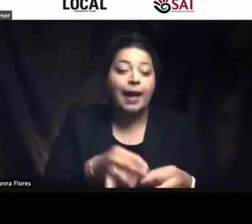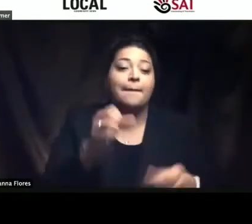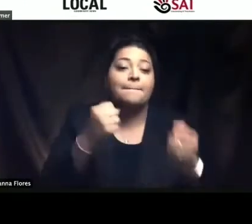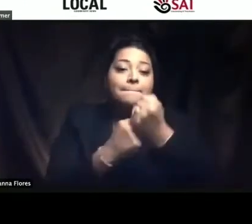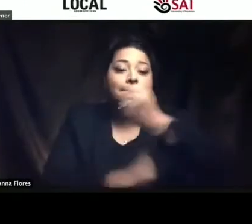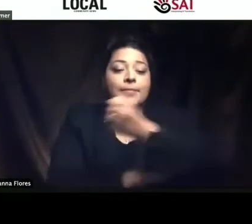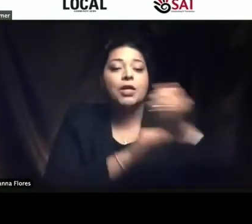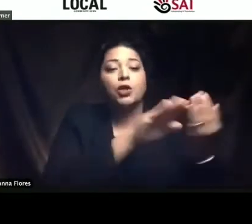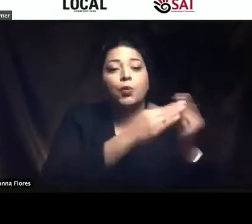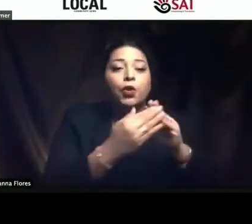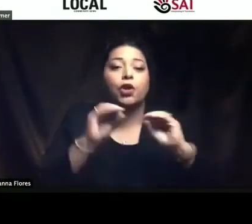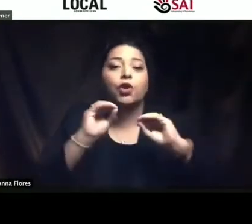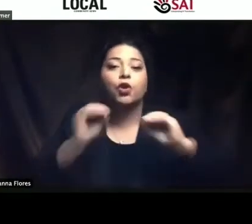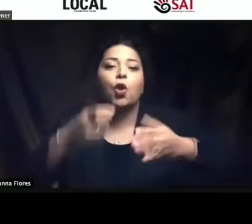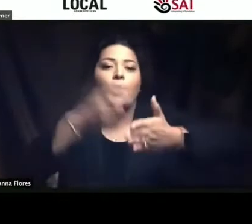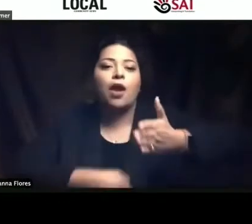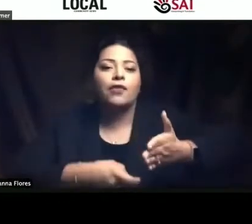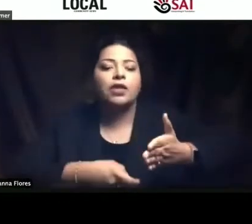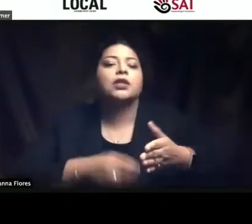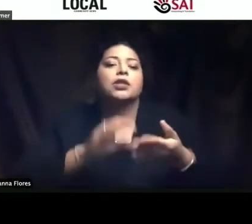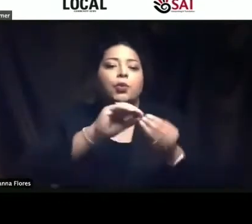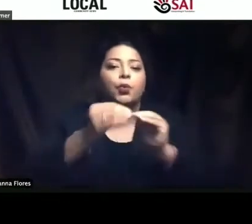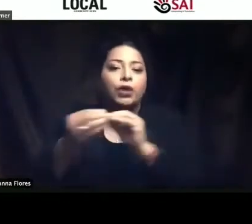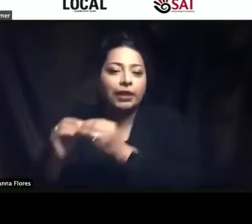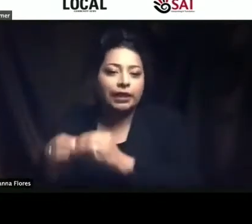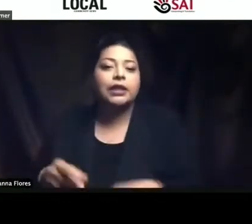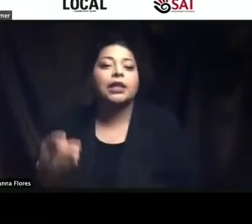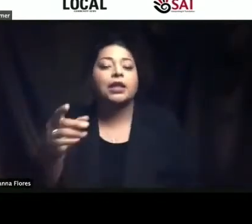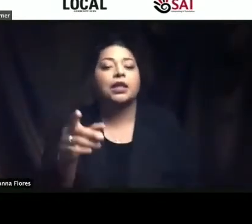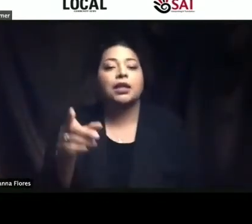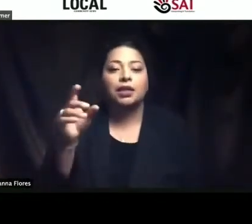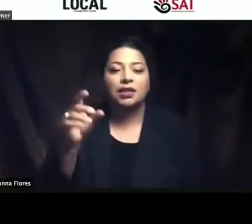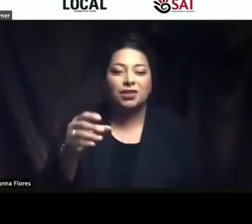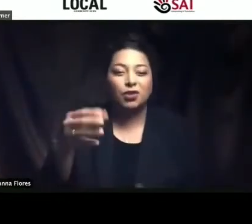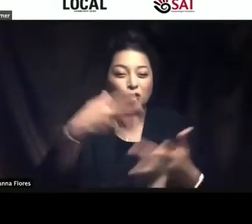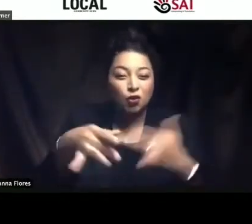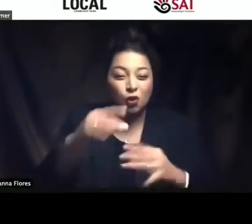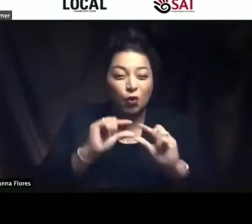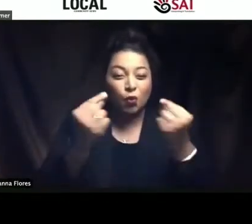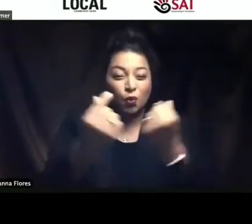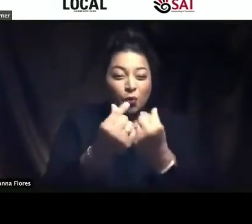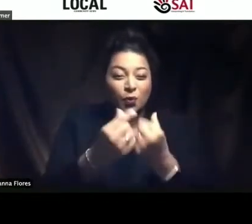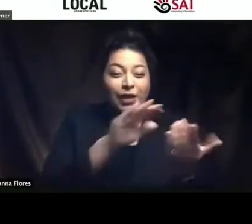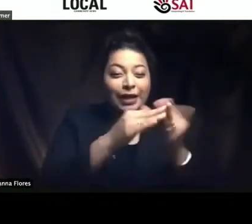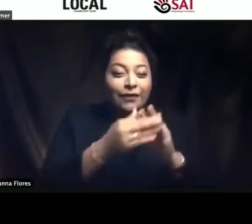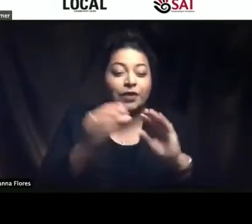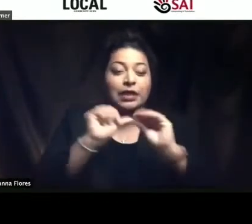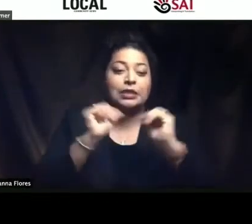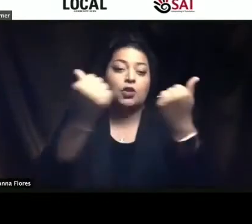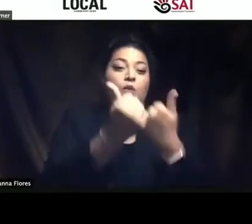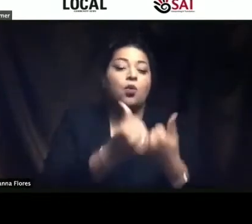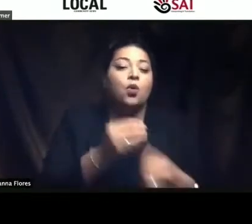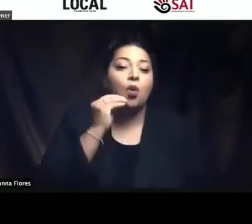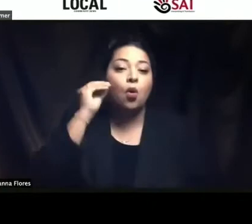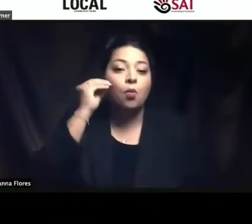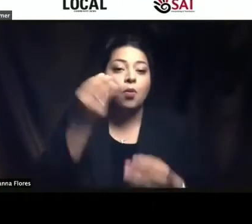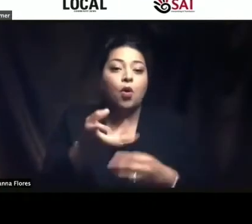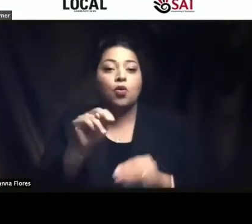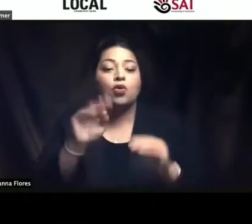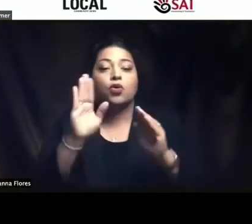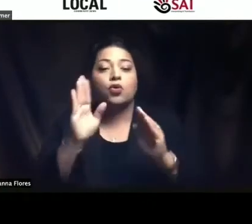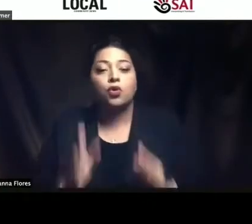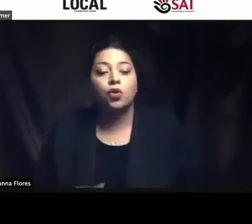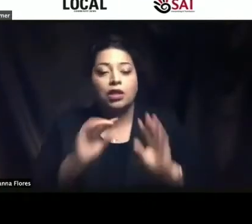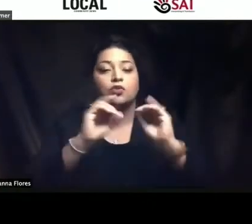community, our social groups, all those are the organizations, the neighborhood association, homeowner associations, or the organizations that